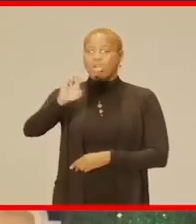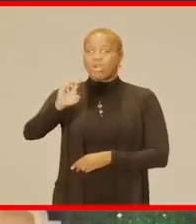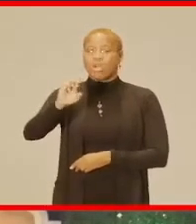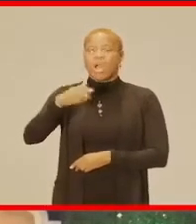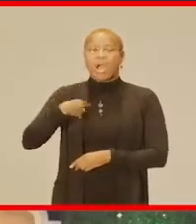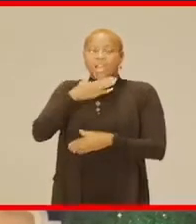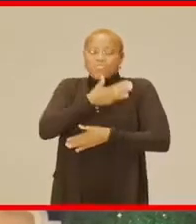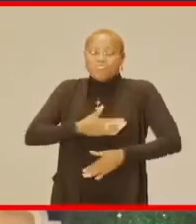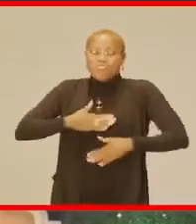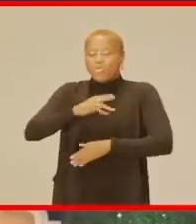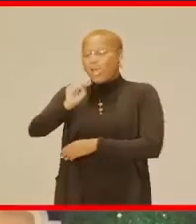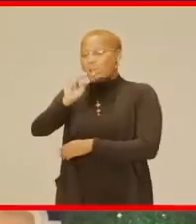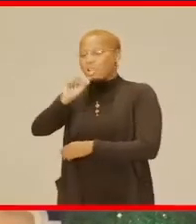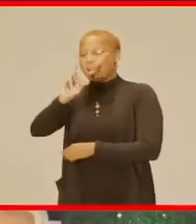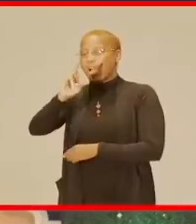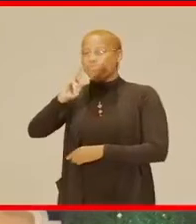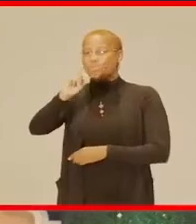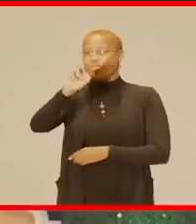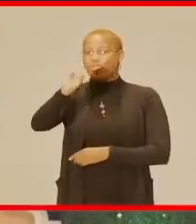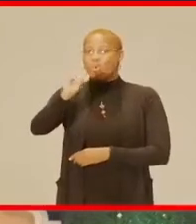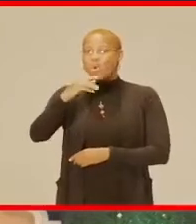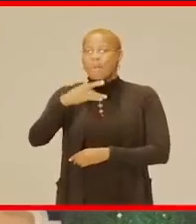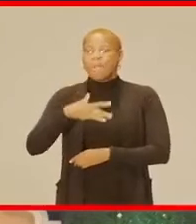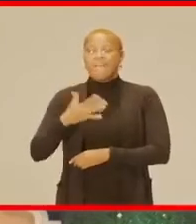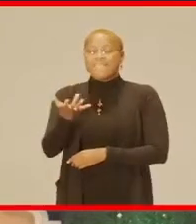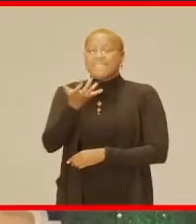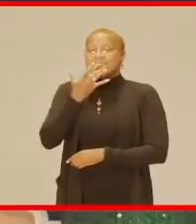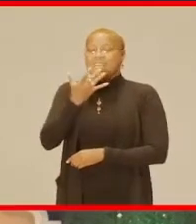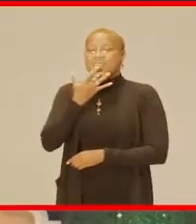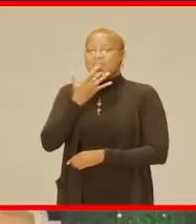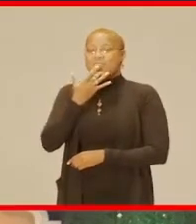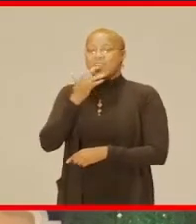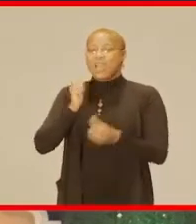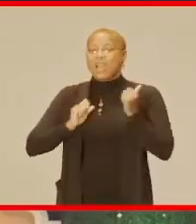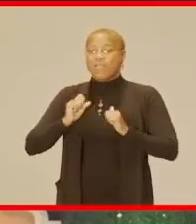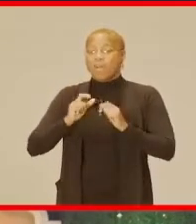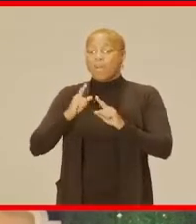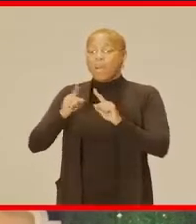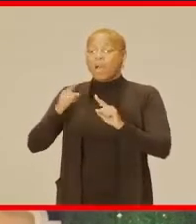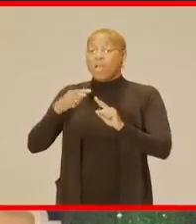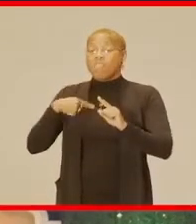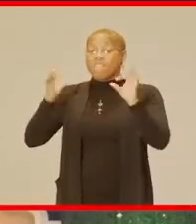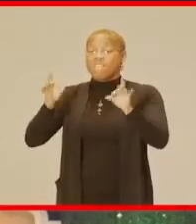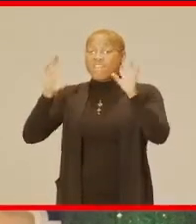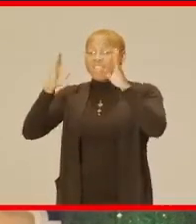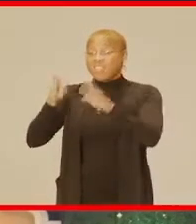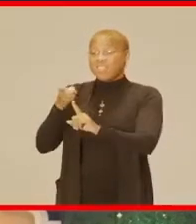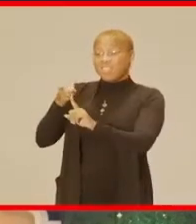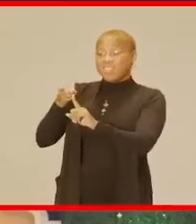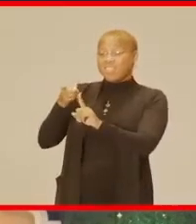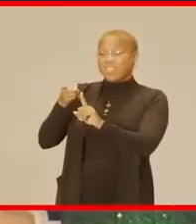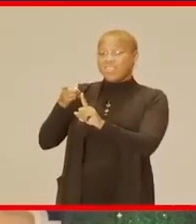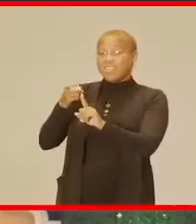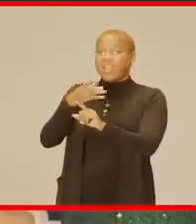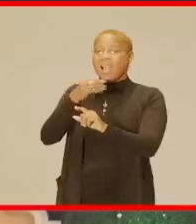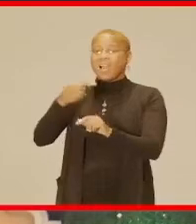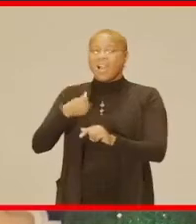favorite. My animes about villains, and I like